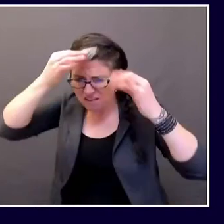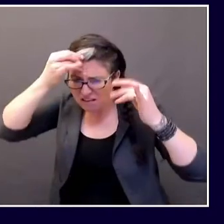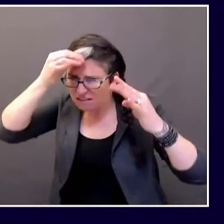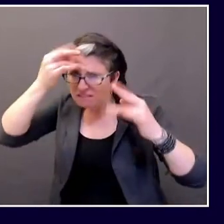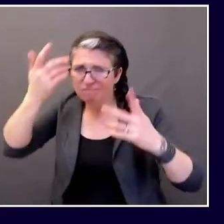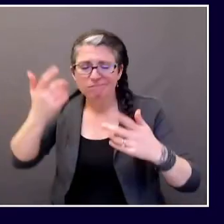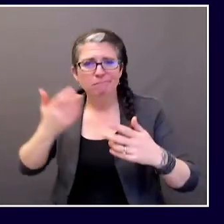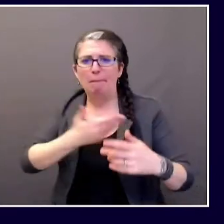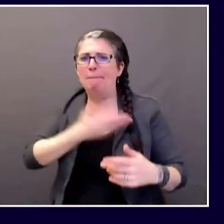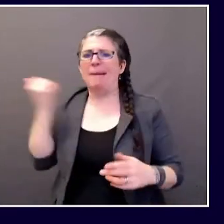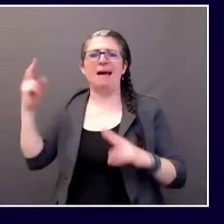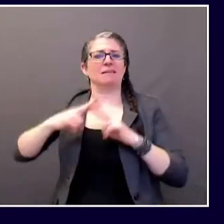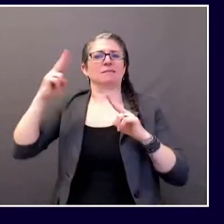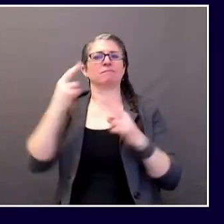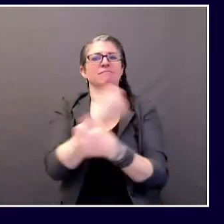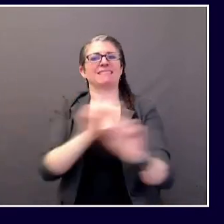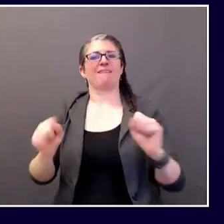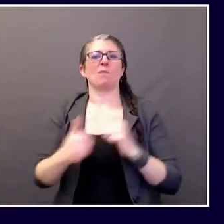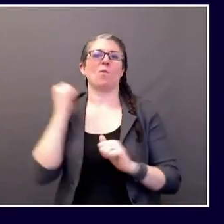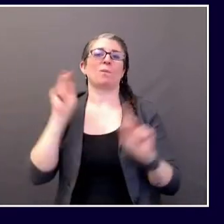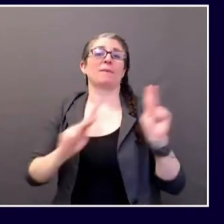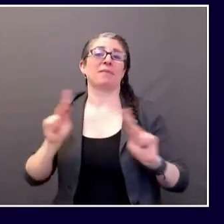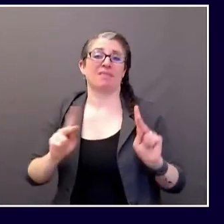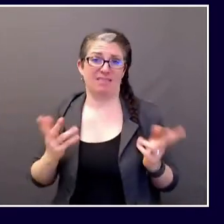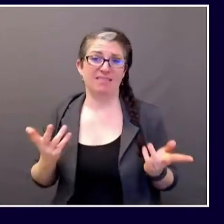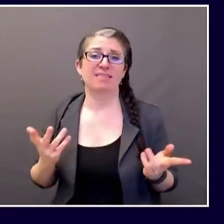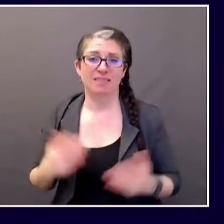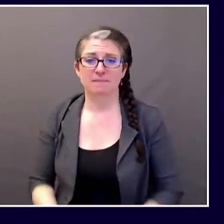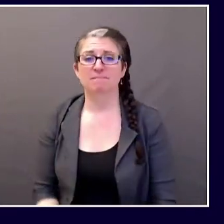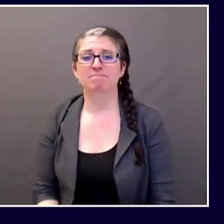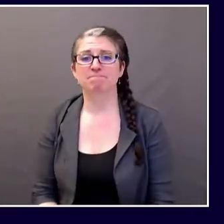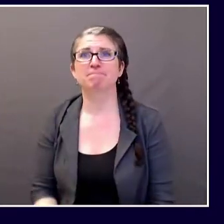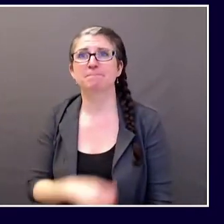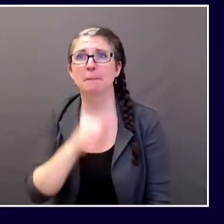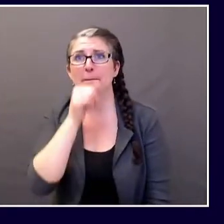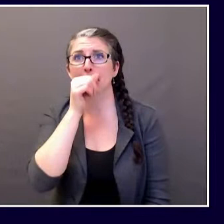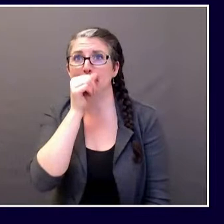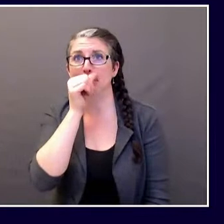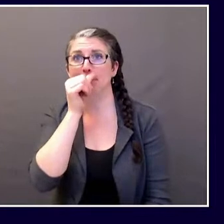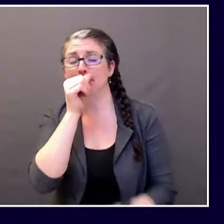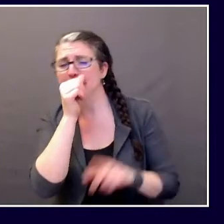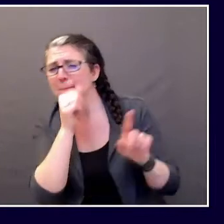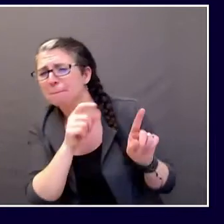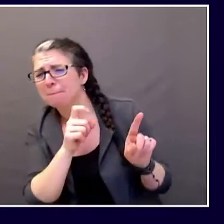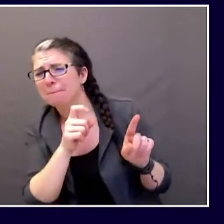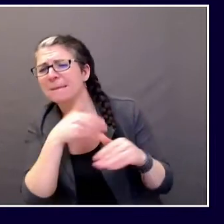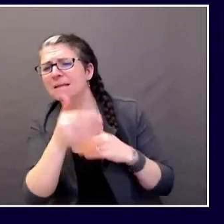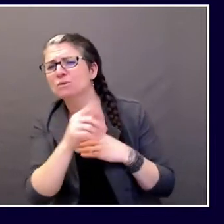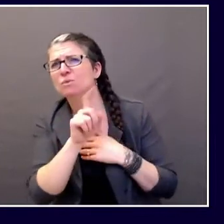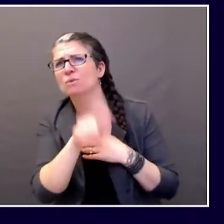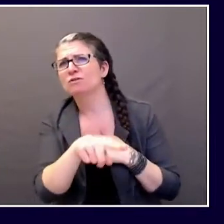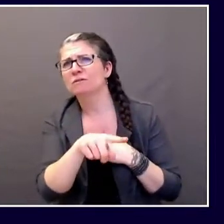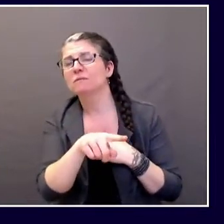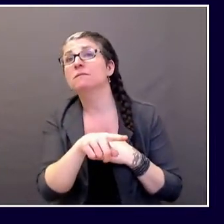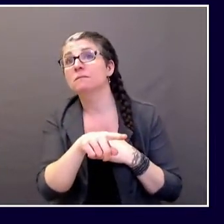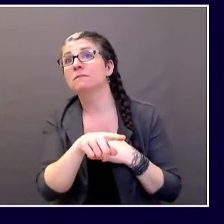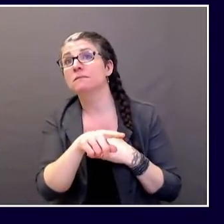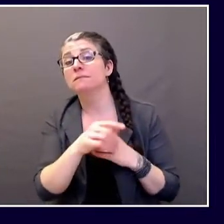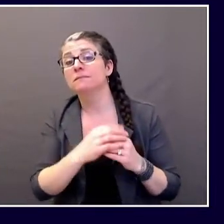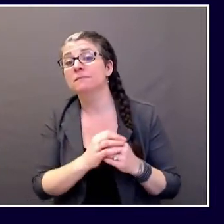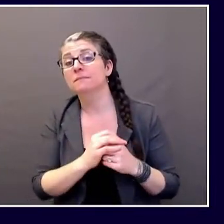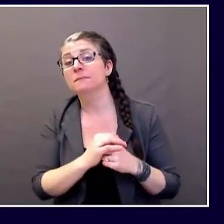for teachers. Would that be something that happened at the schools, or would that be some sort of drive up? Can you kind of talk more about